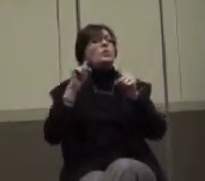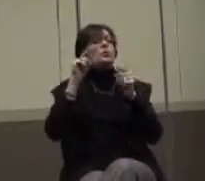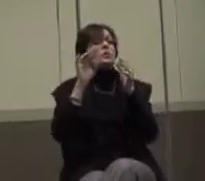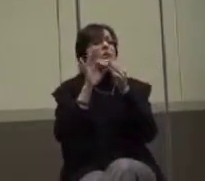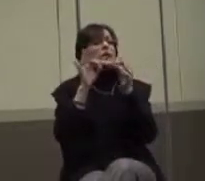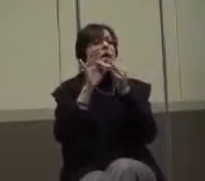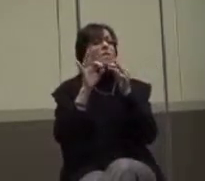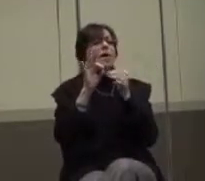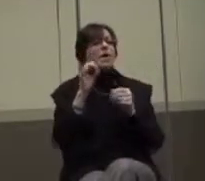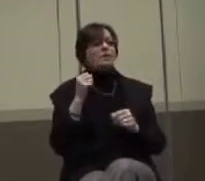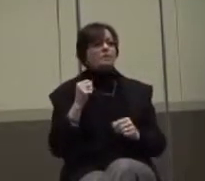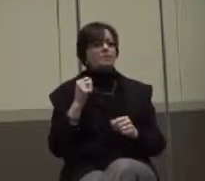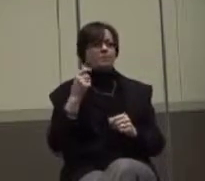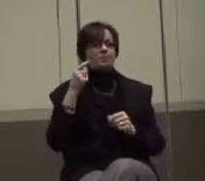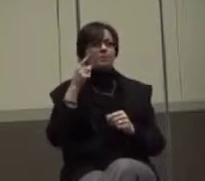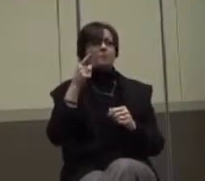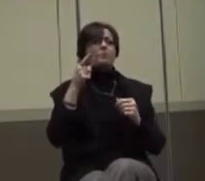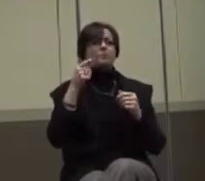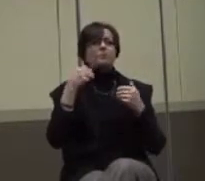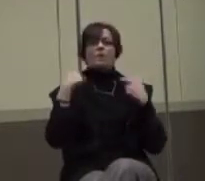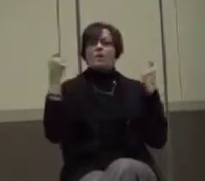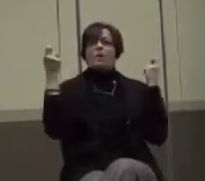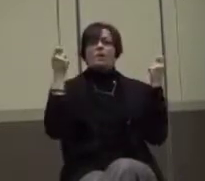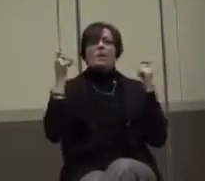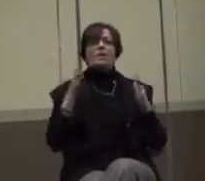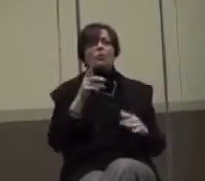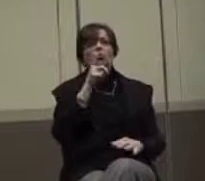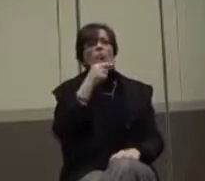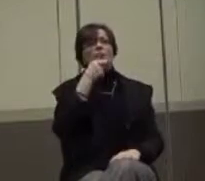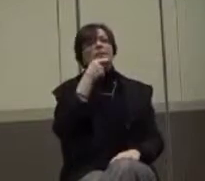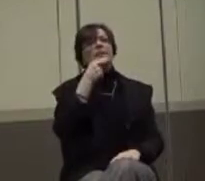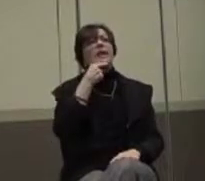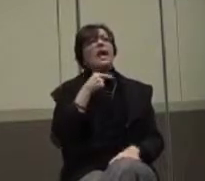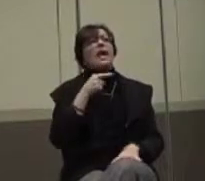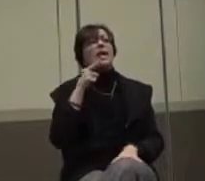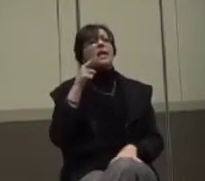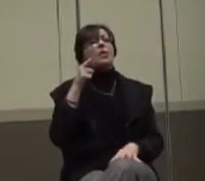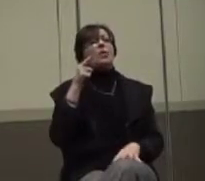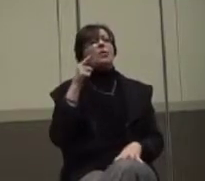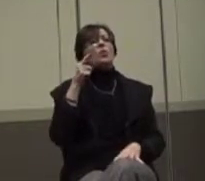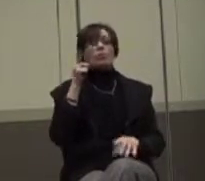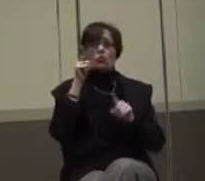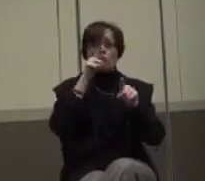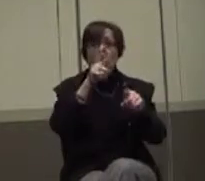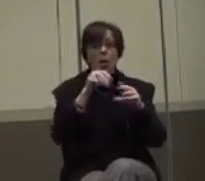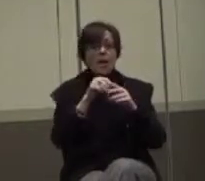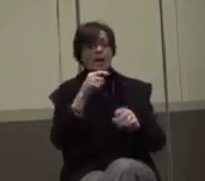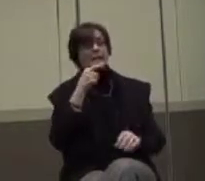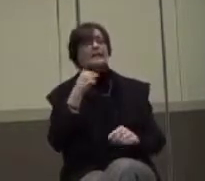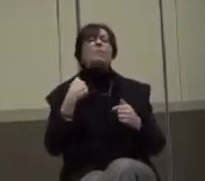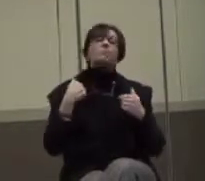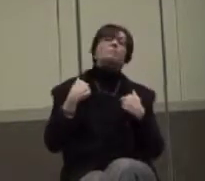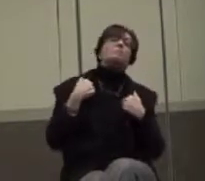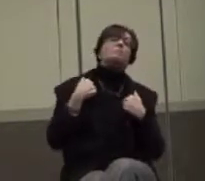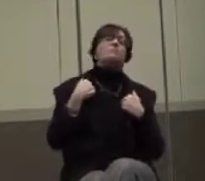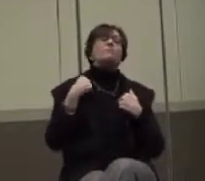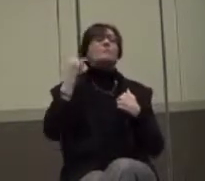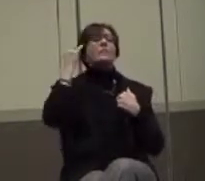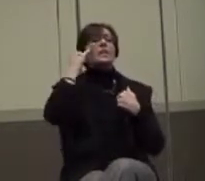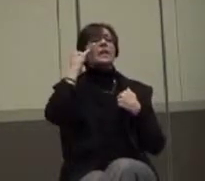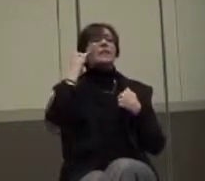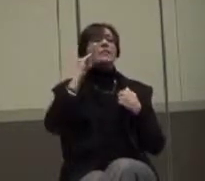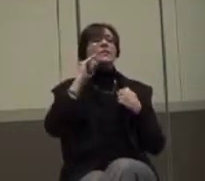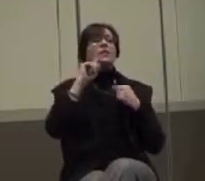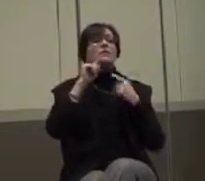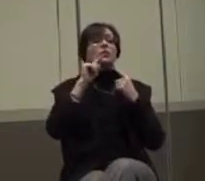Comment. We have administrators who say, you're there to observe. You go in and you say, this goes beyond just that individual